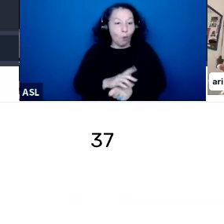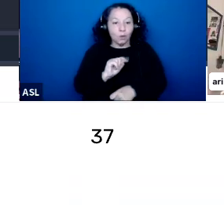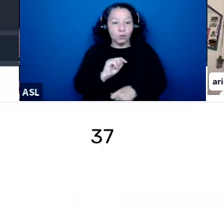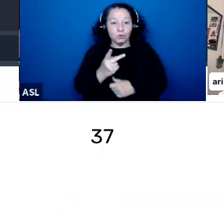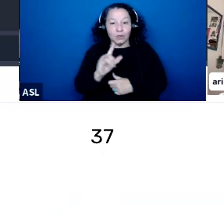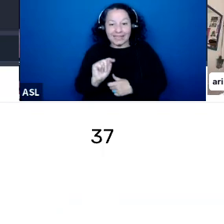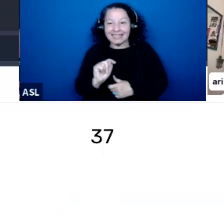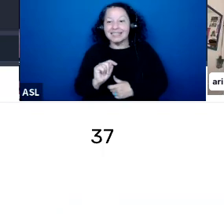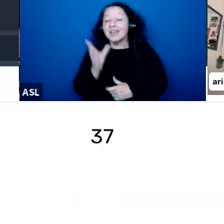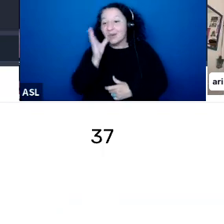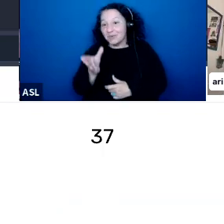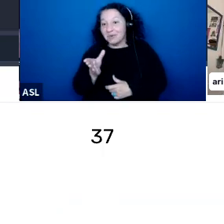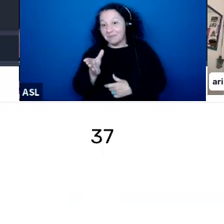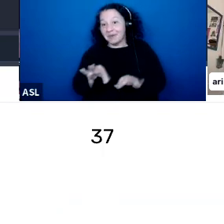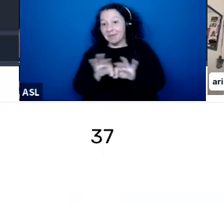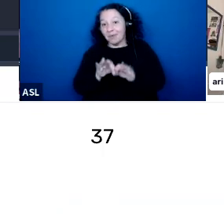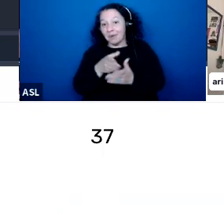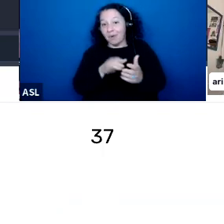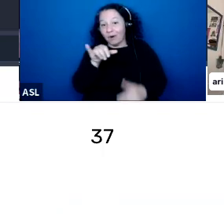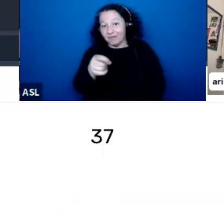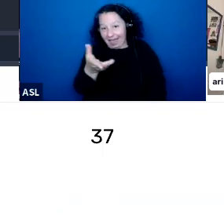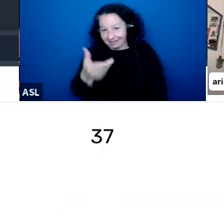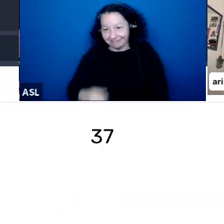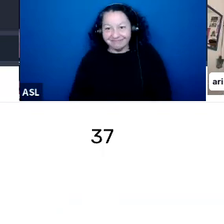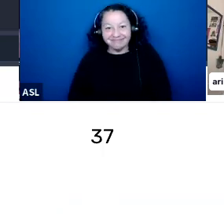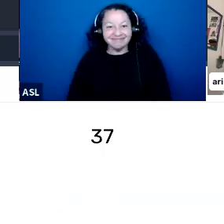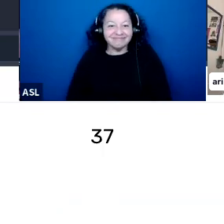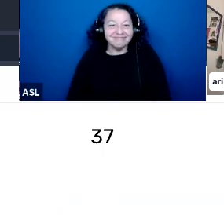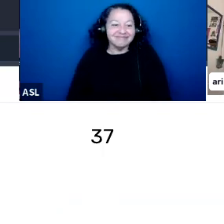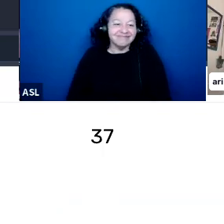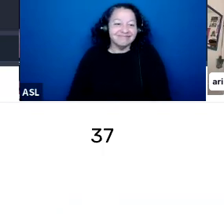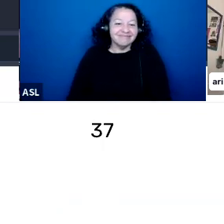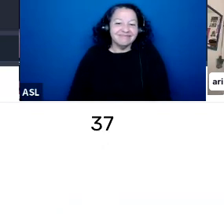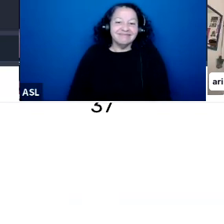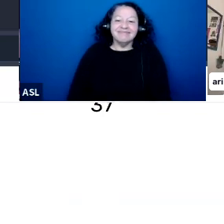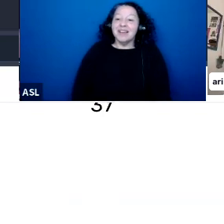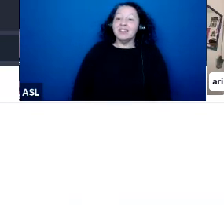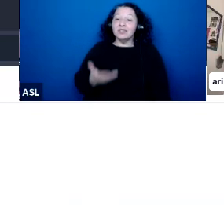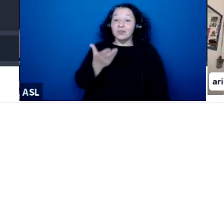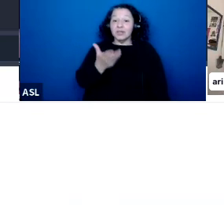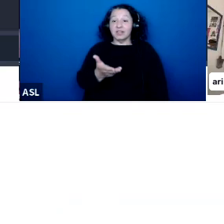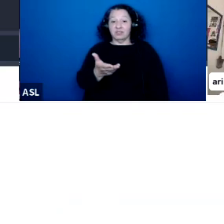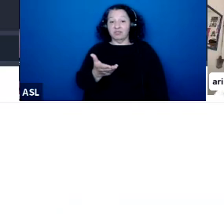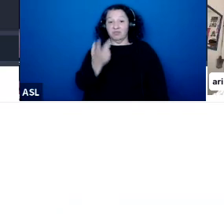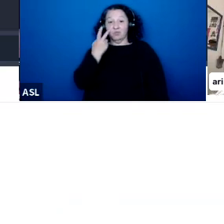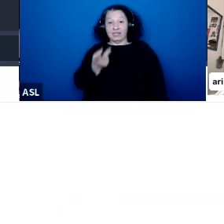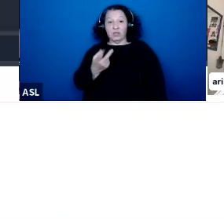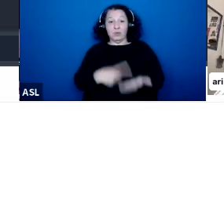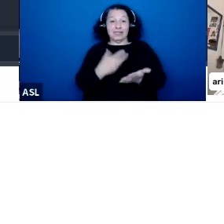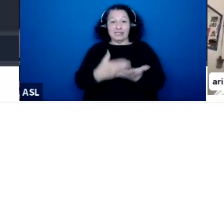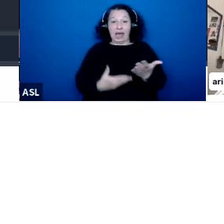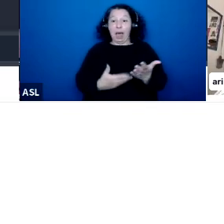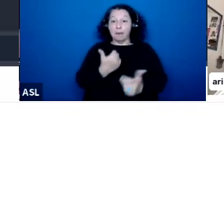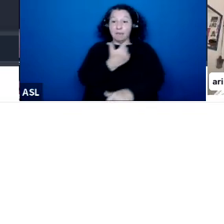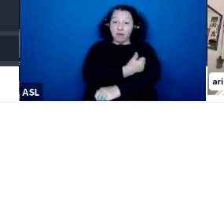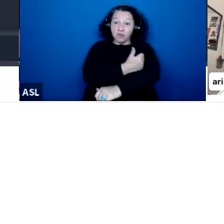whole toolkit. And this is going to be like a big part of that scene. Okay, so here we cover some